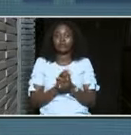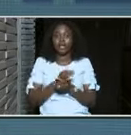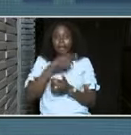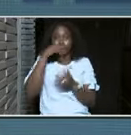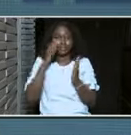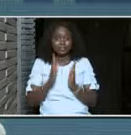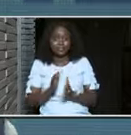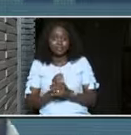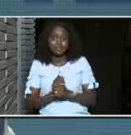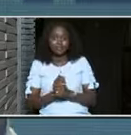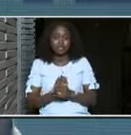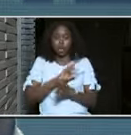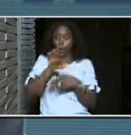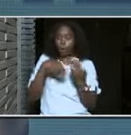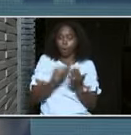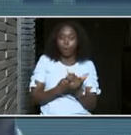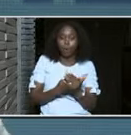issue of all this